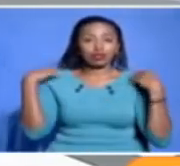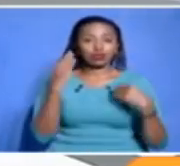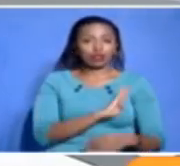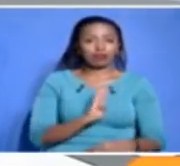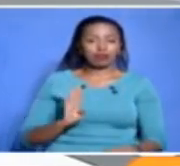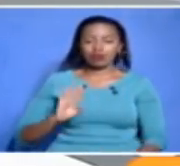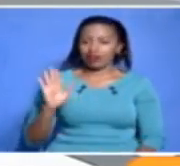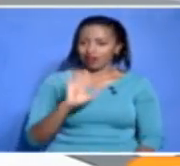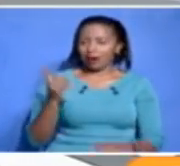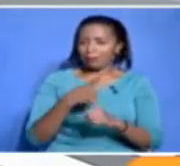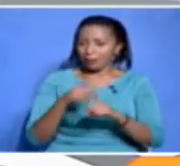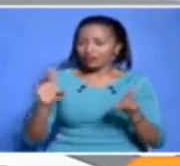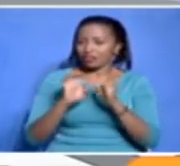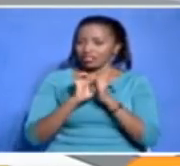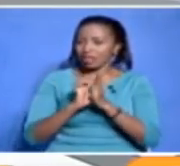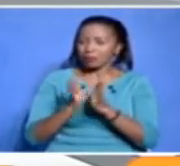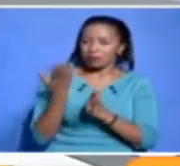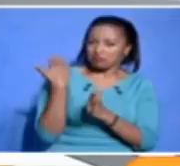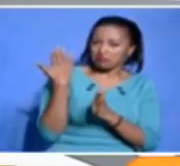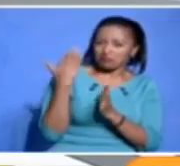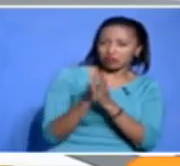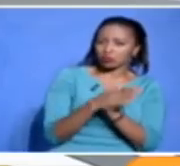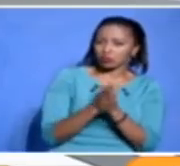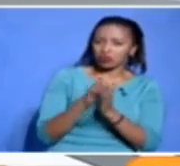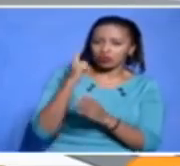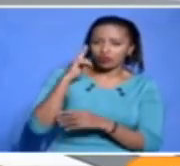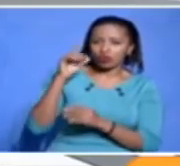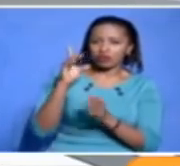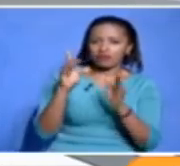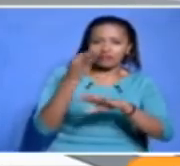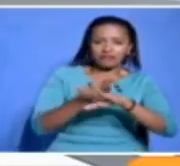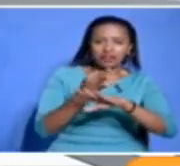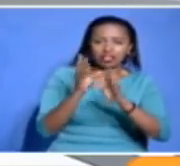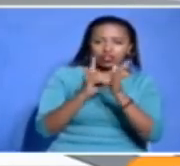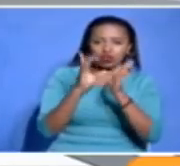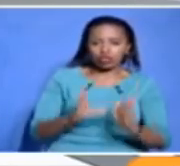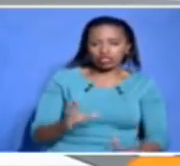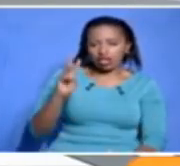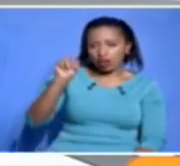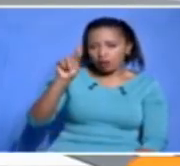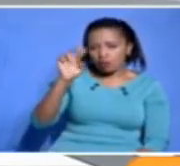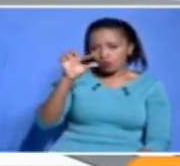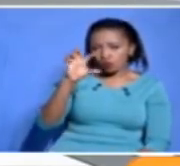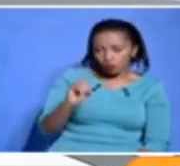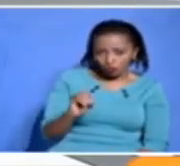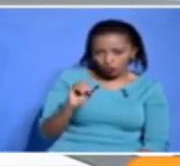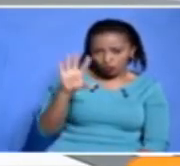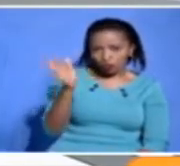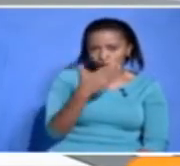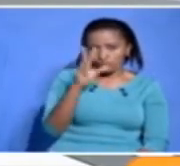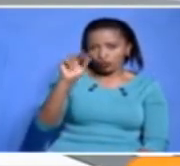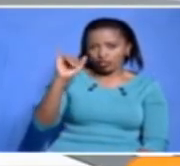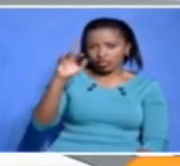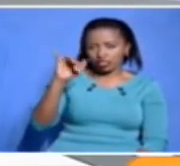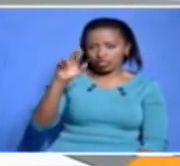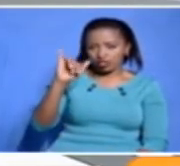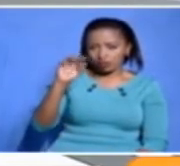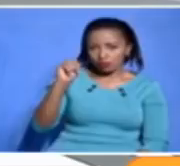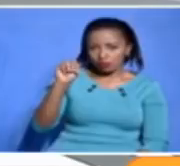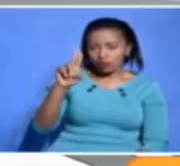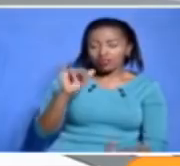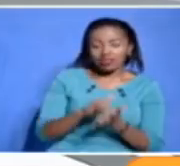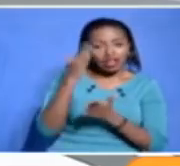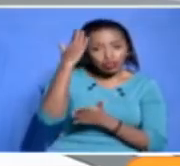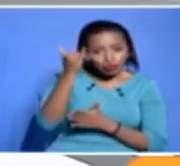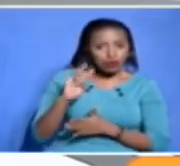Mugo Wairimu and others, the reason you are seeing the DPP and the criminal justice system taking the front line